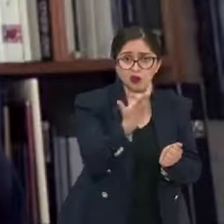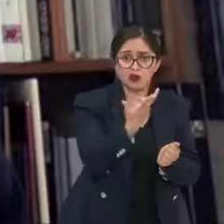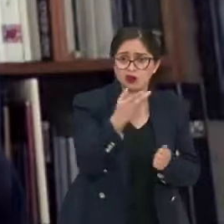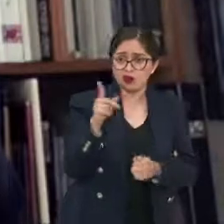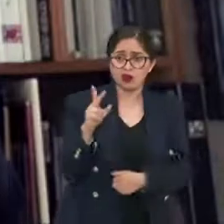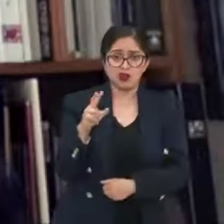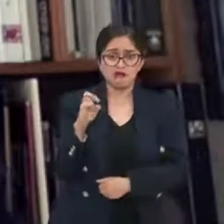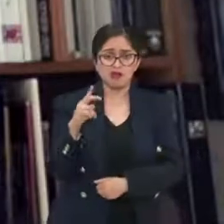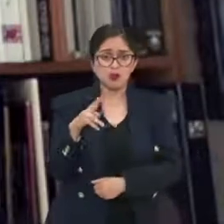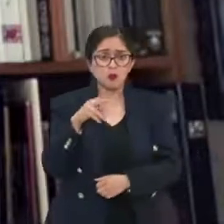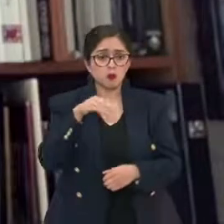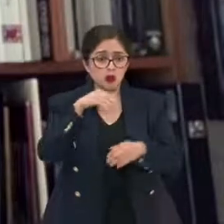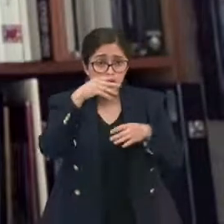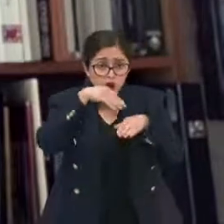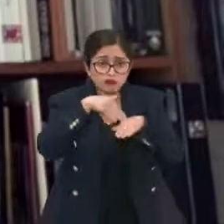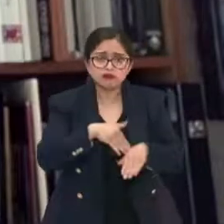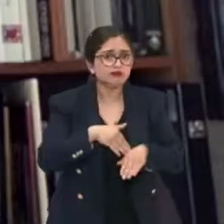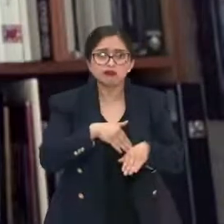was